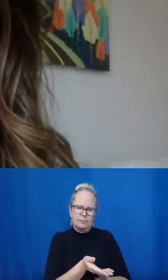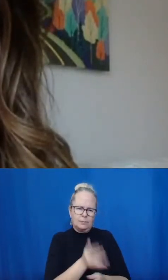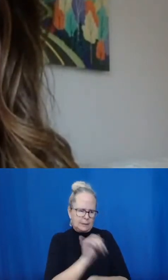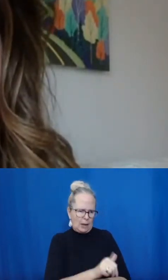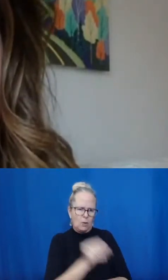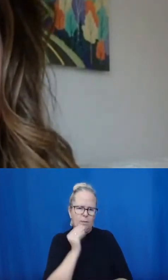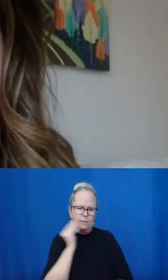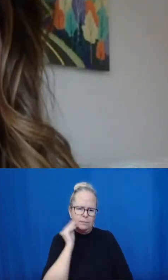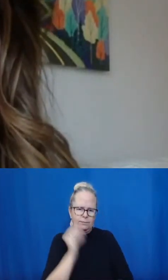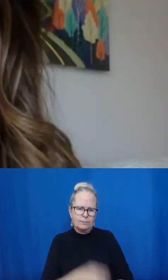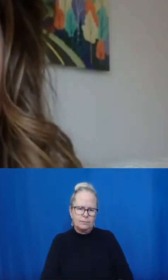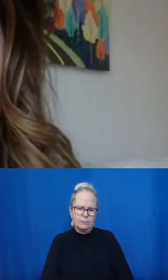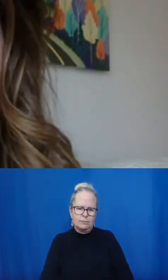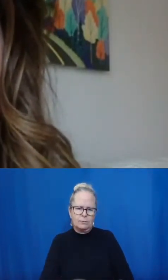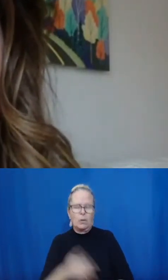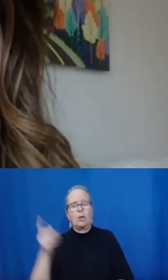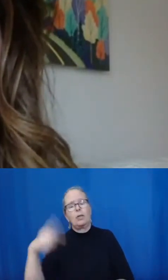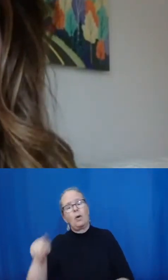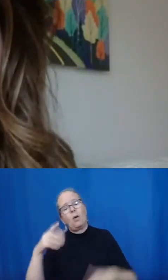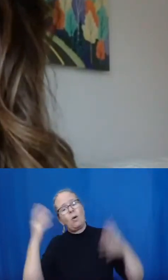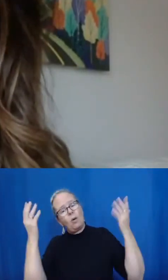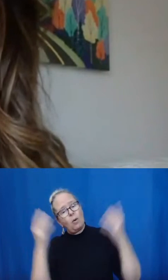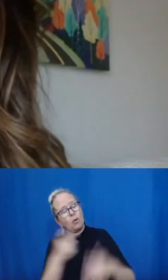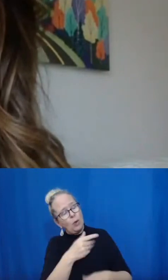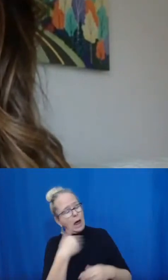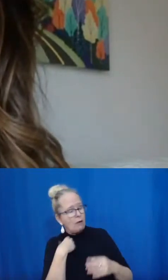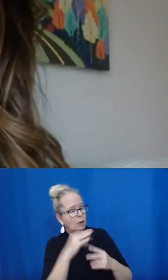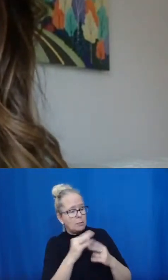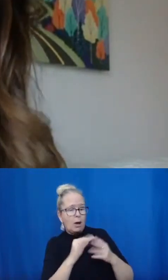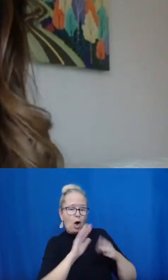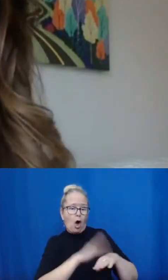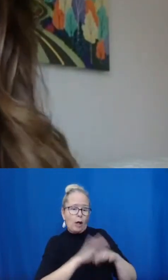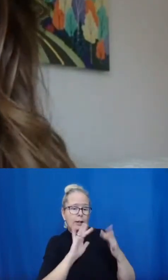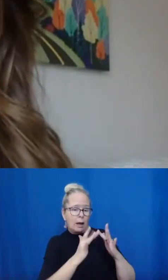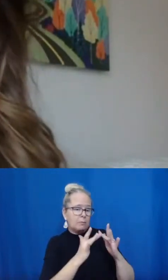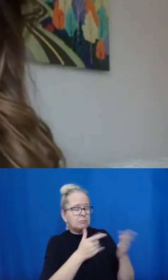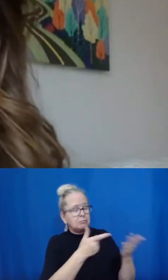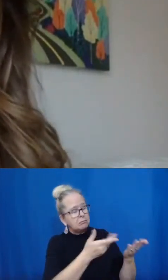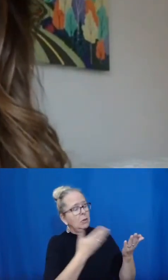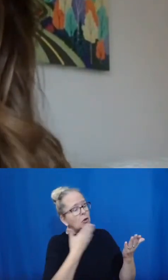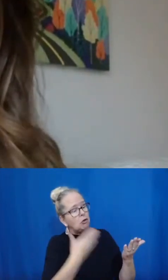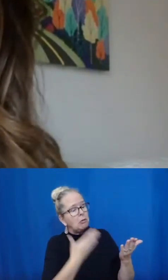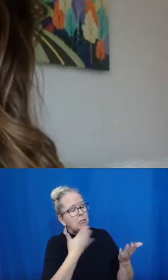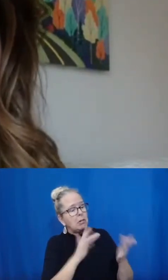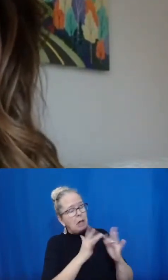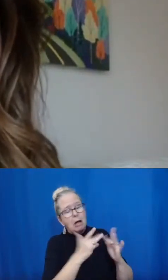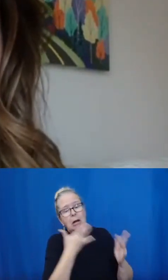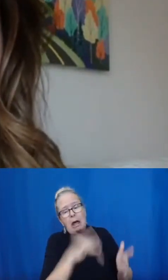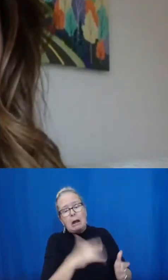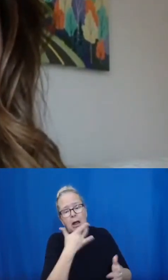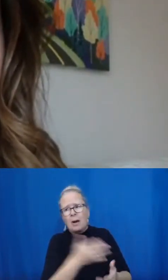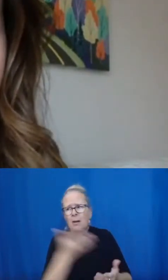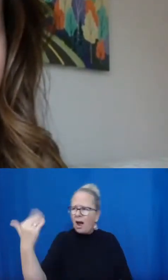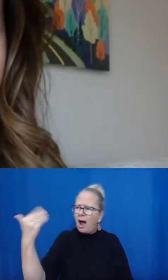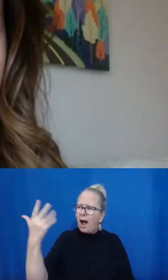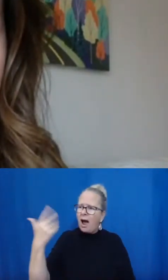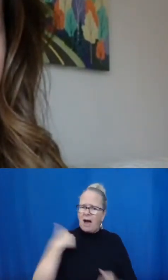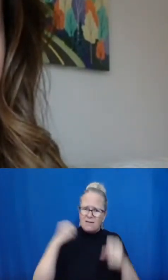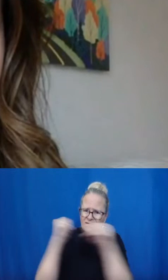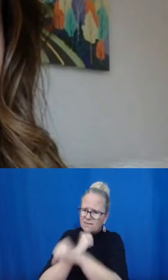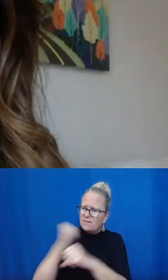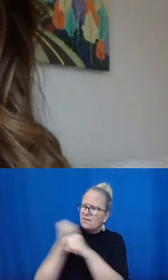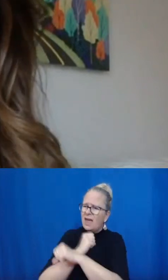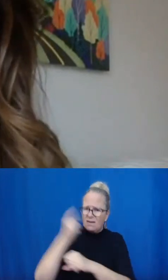our transplant friends, they didn't even have the option to keep their kids at home. I'm very lucky that I was able to stay home.